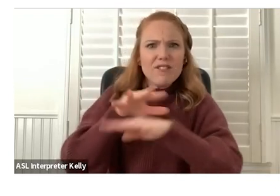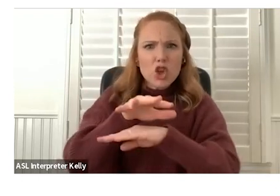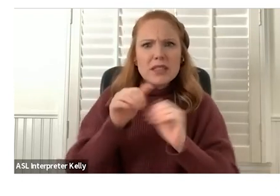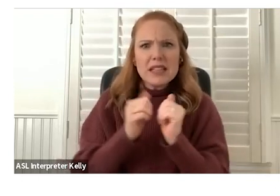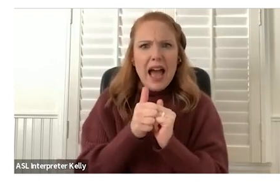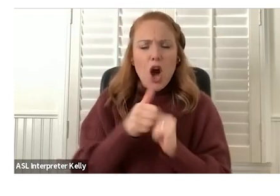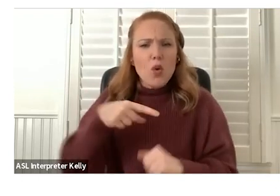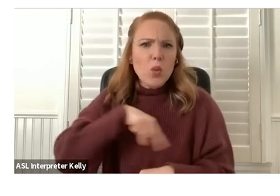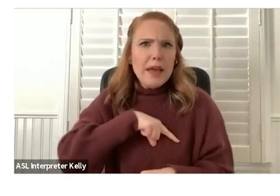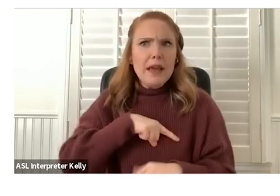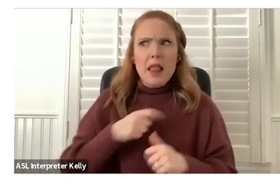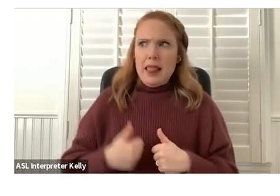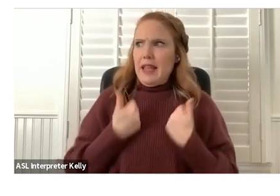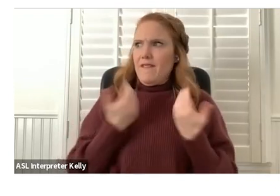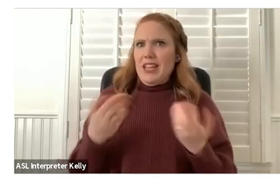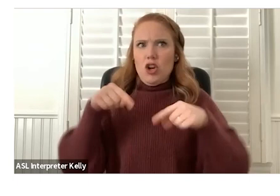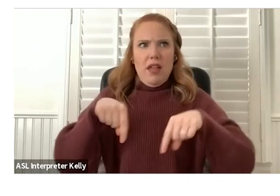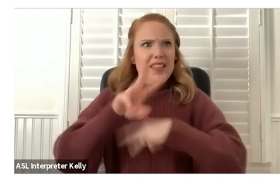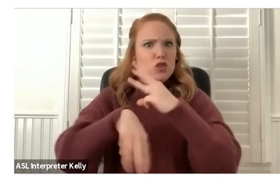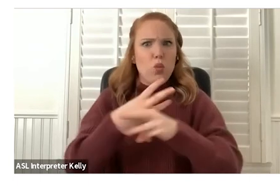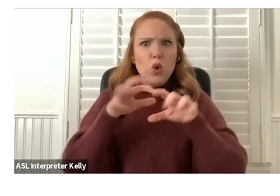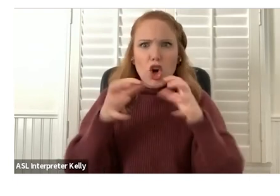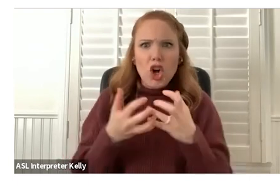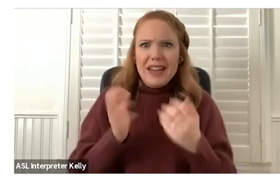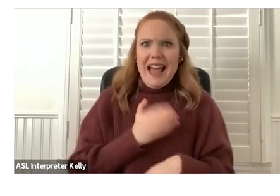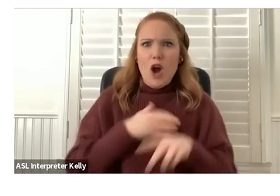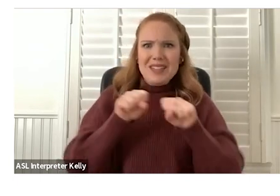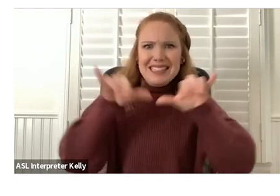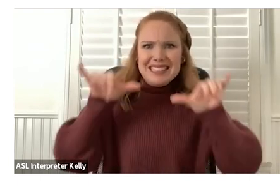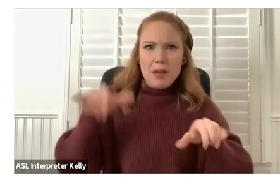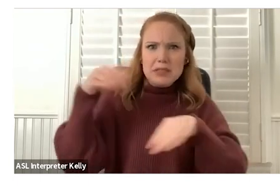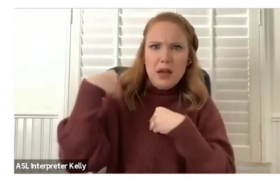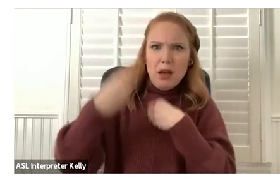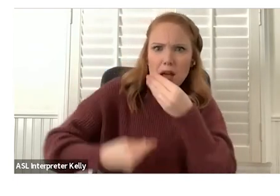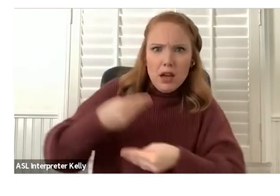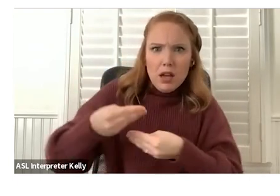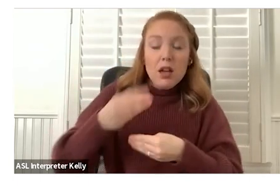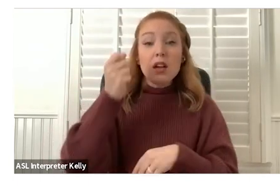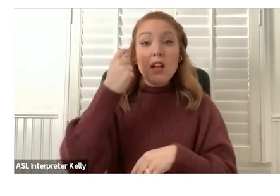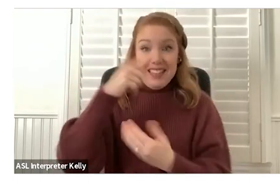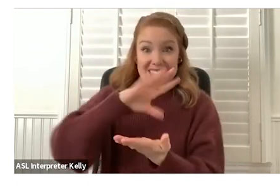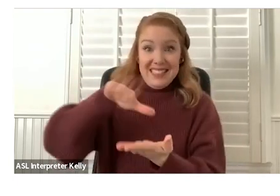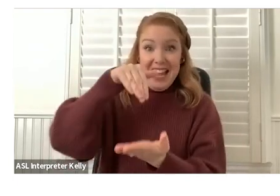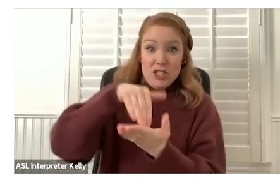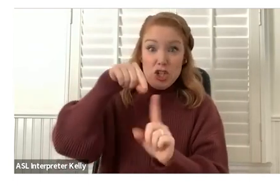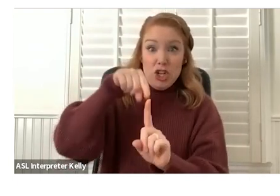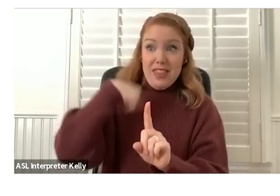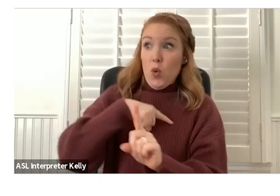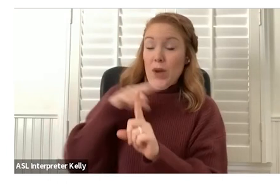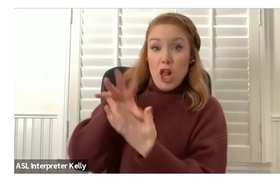about Orientalism, it goes hand in hand with othering. The Orientals were referred